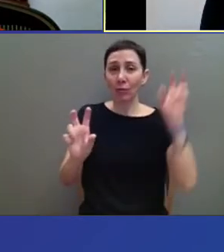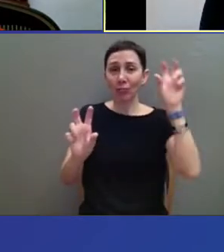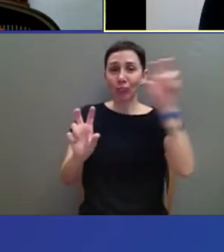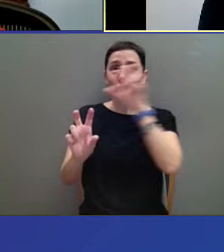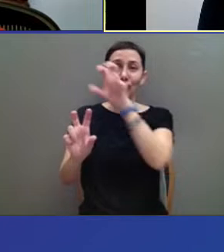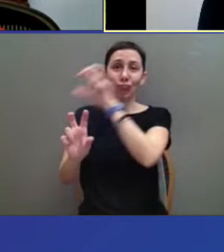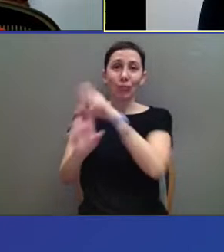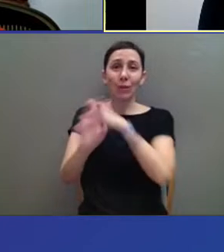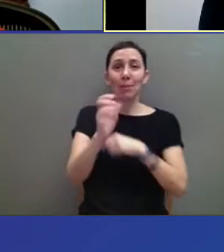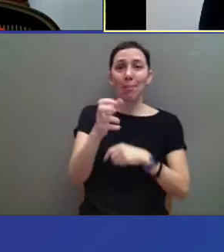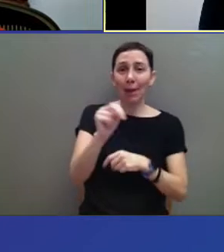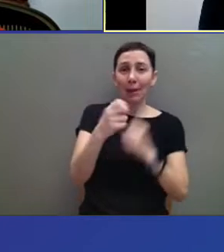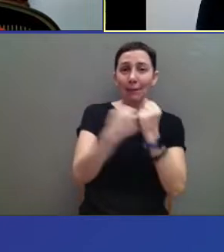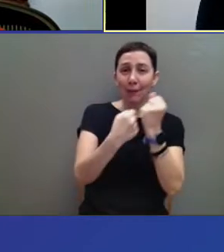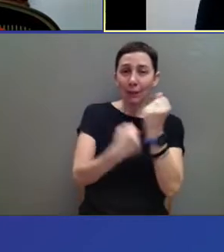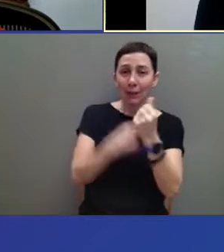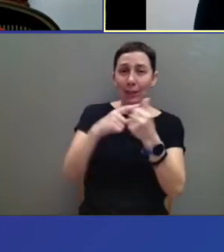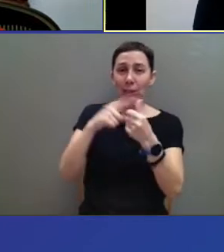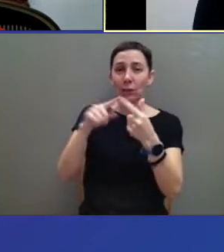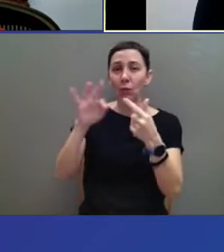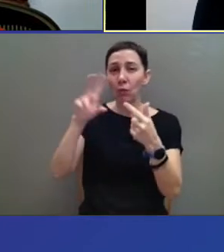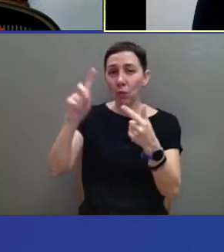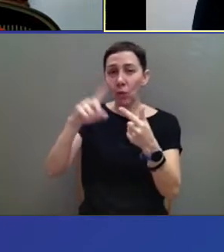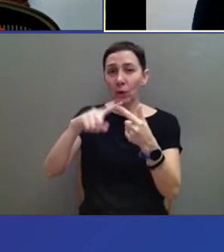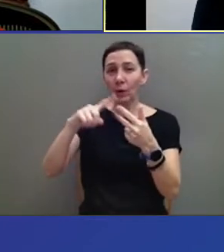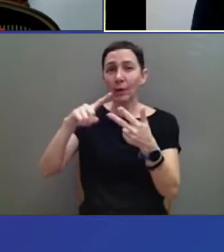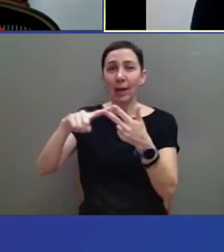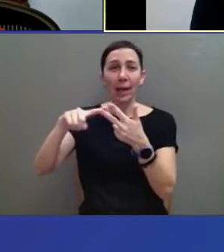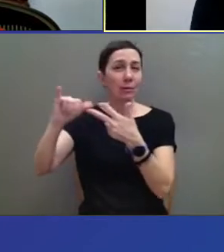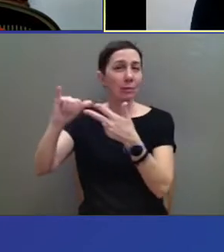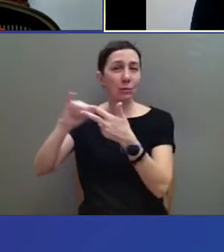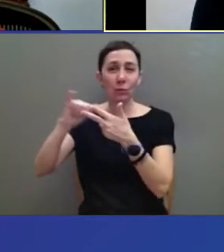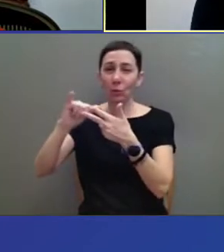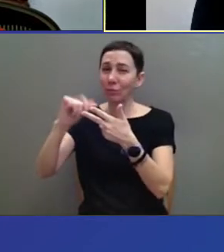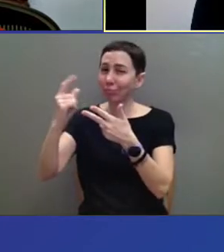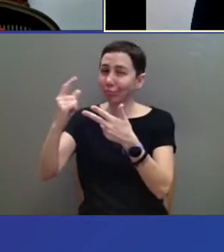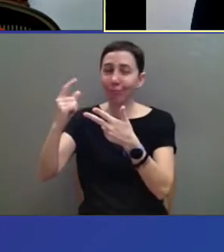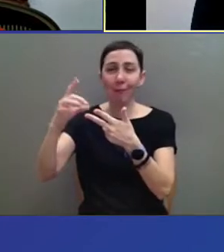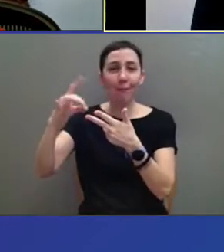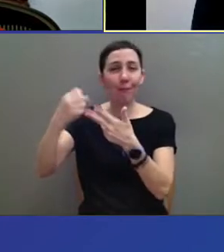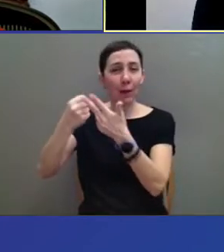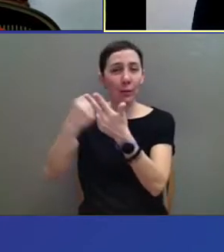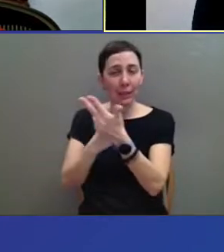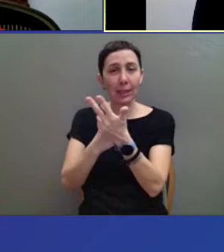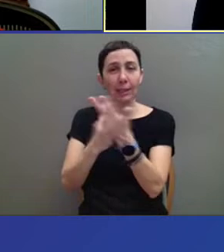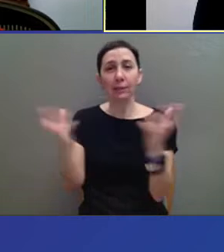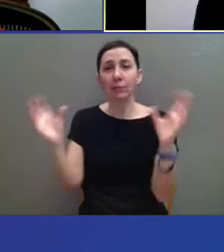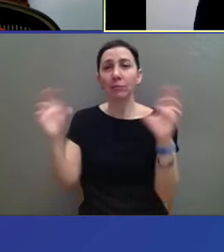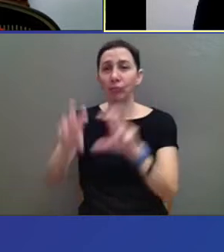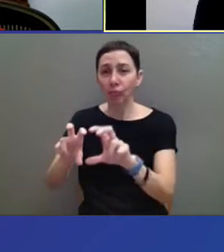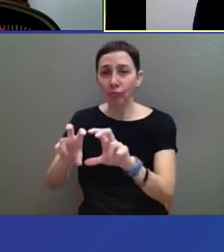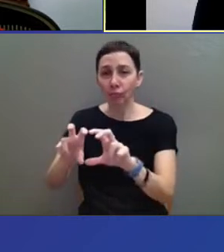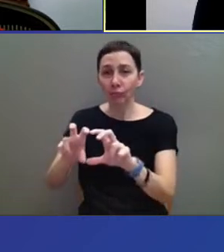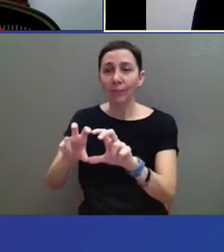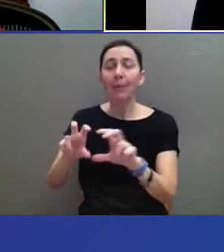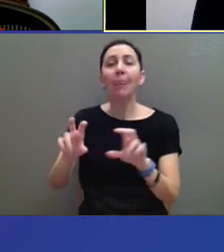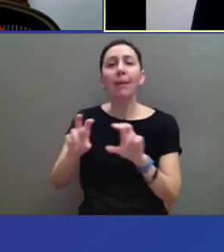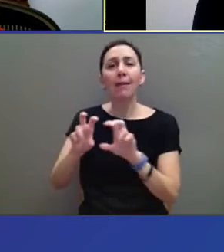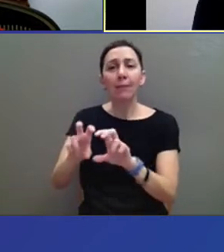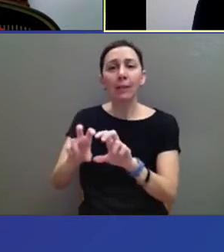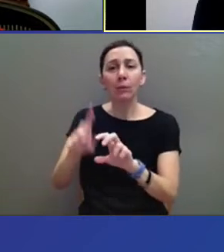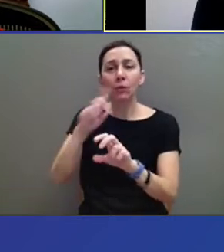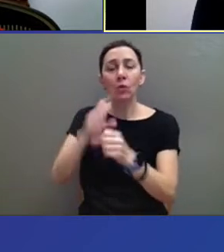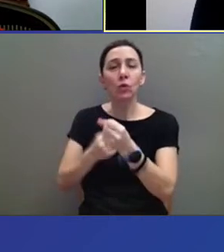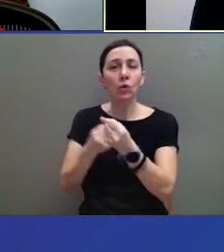Mellon Foundation, from the Ford Foundation, from the New York Ghost Foundation. And it was set up as an investment in